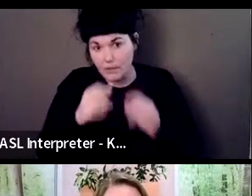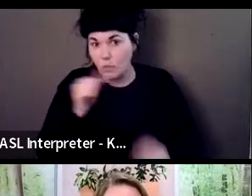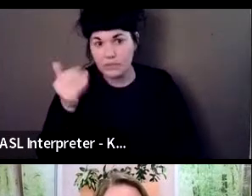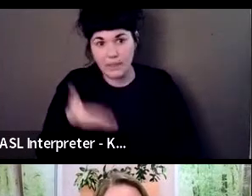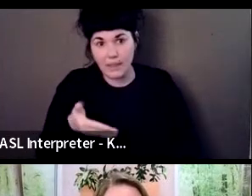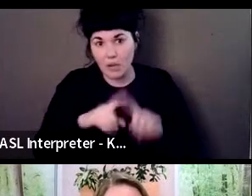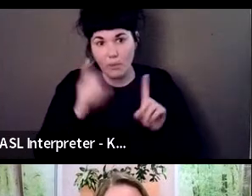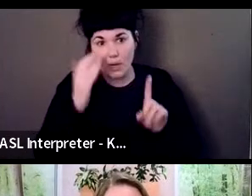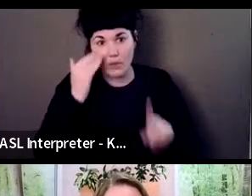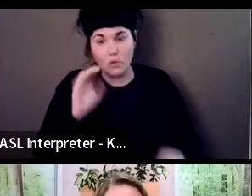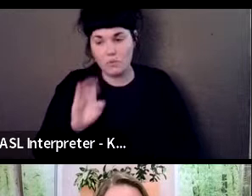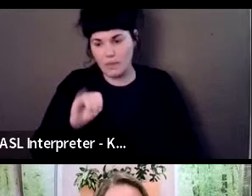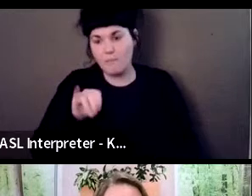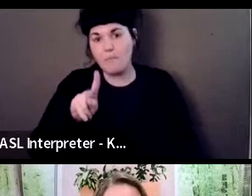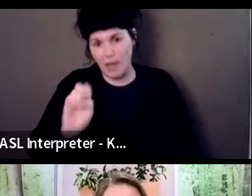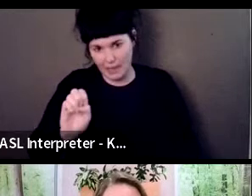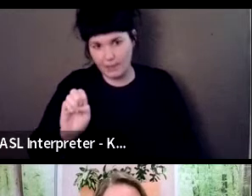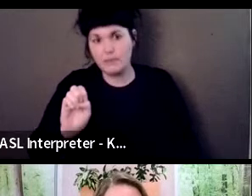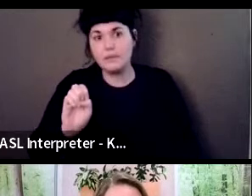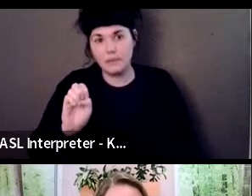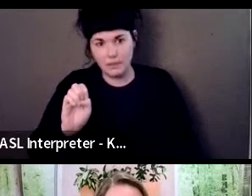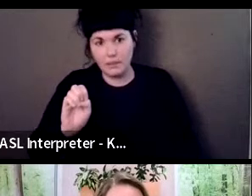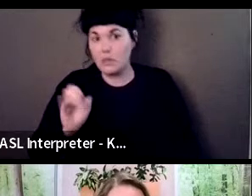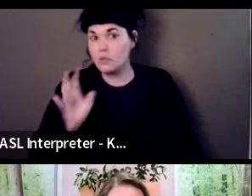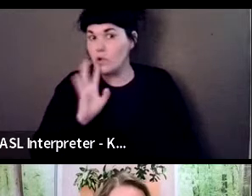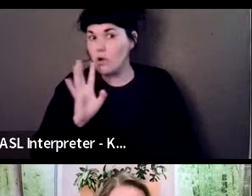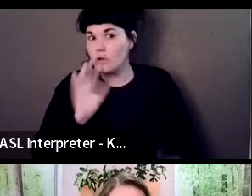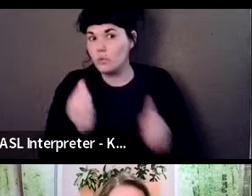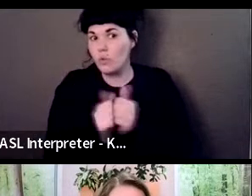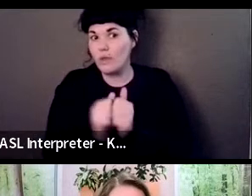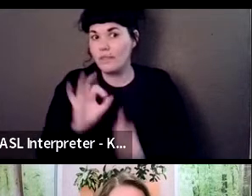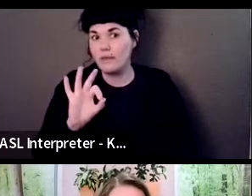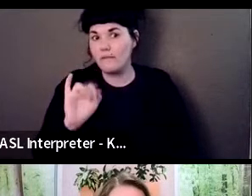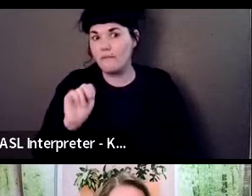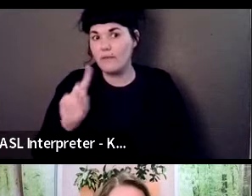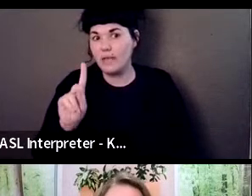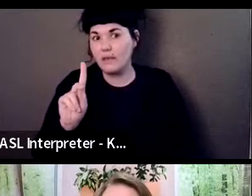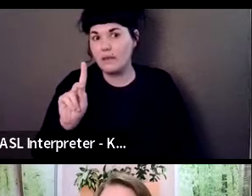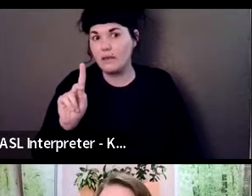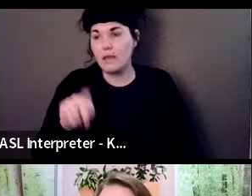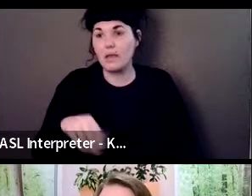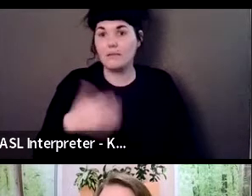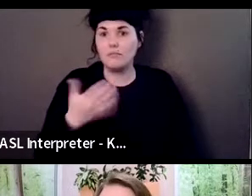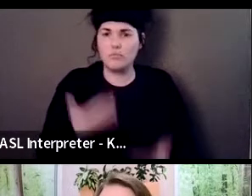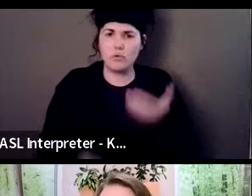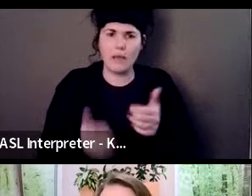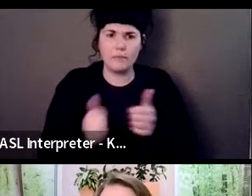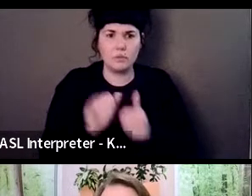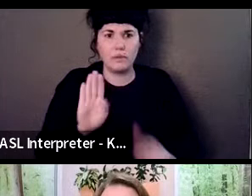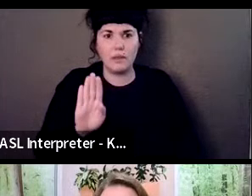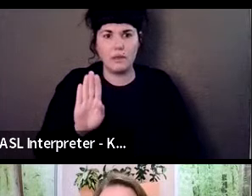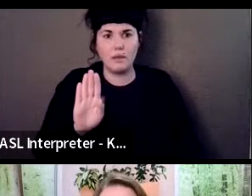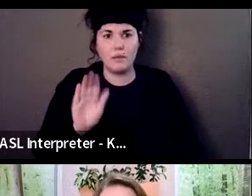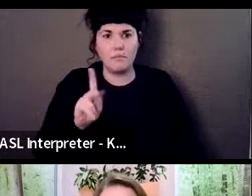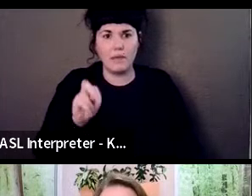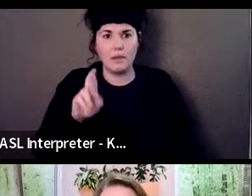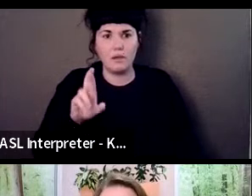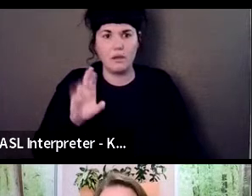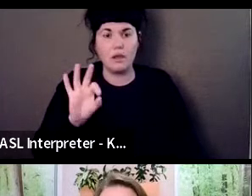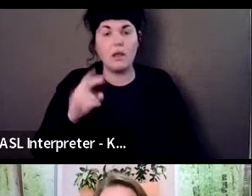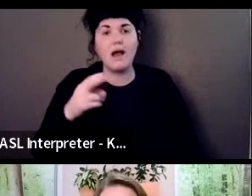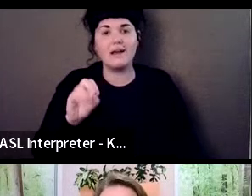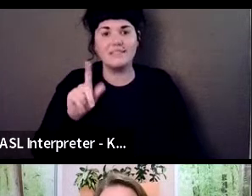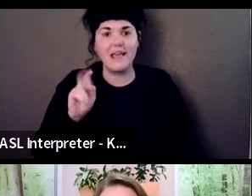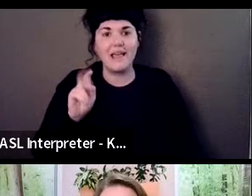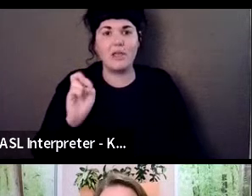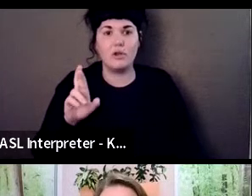had talked with Fink and perhaps with Baker Hostetler, but I think